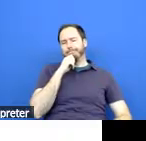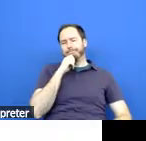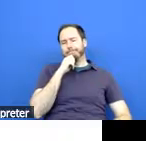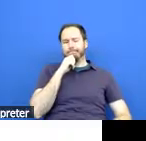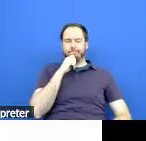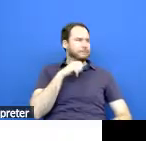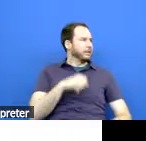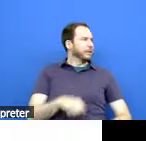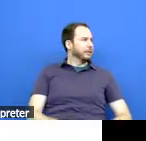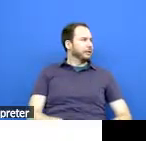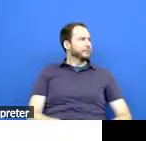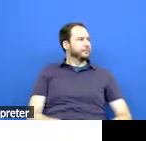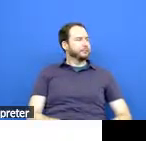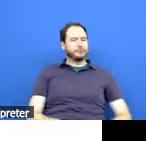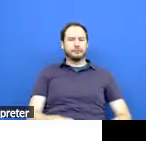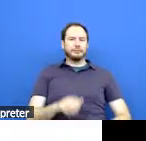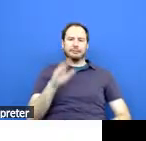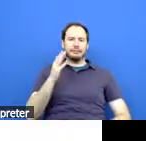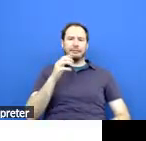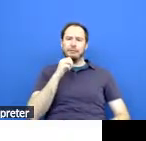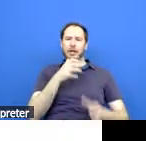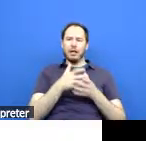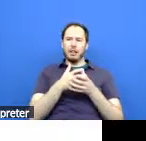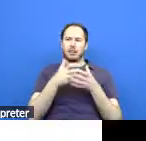It doesn't look like there's much in the way of